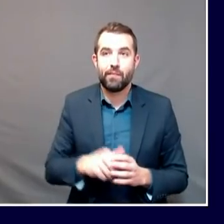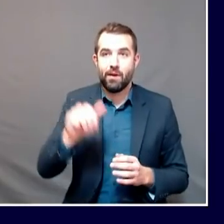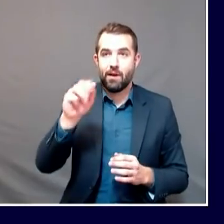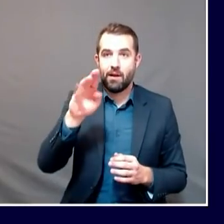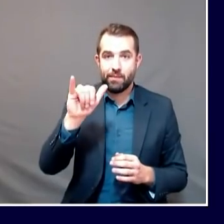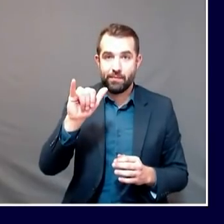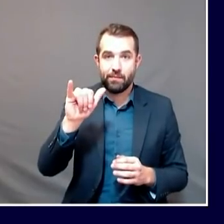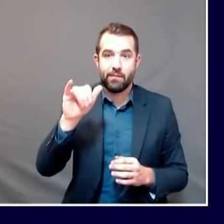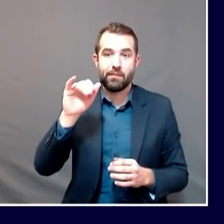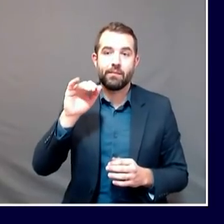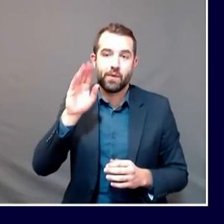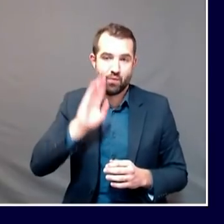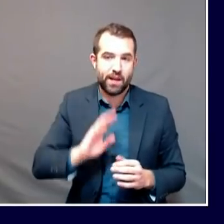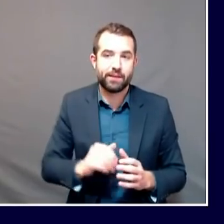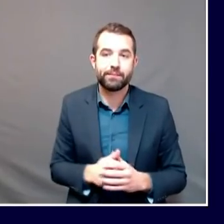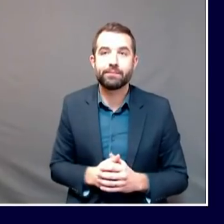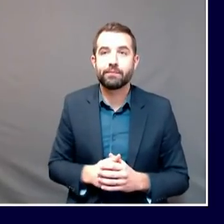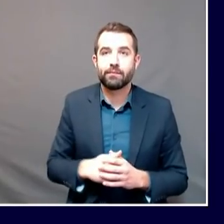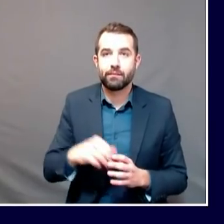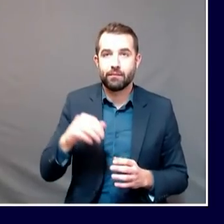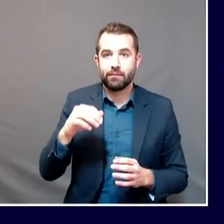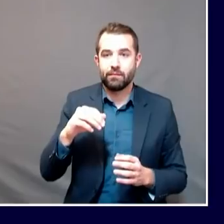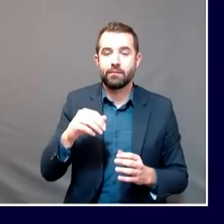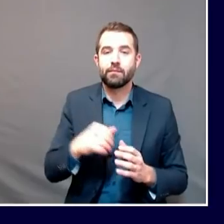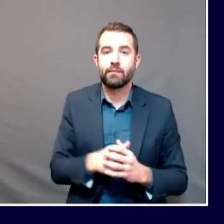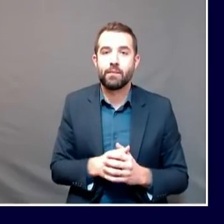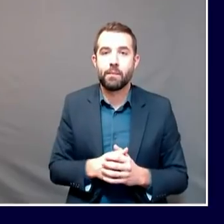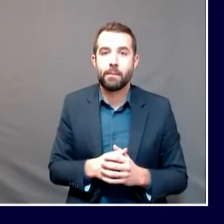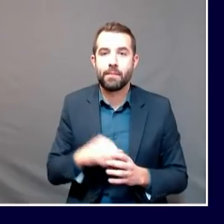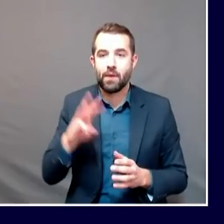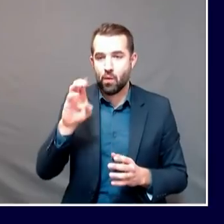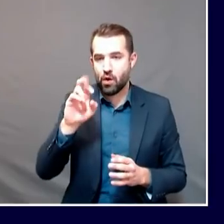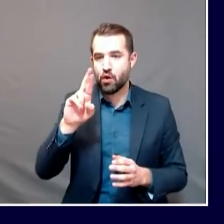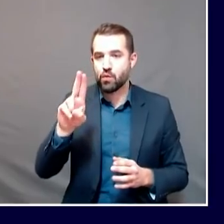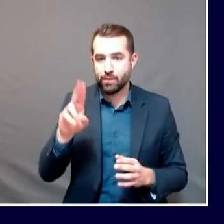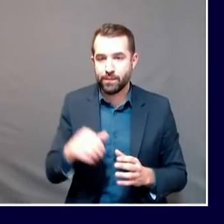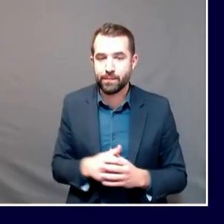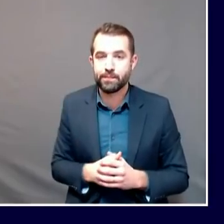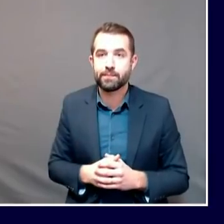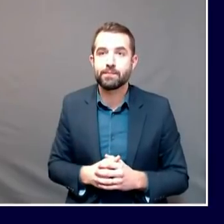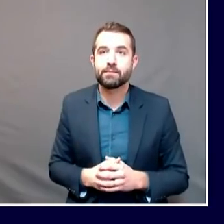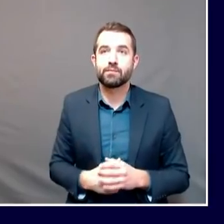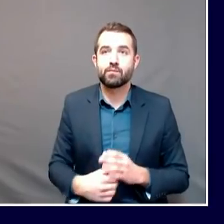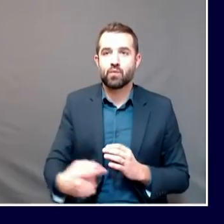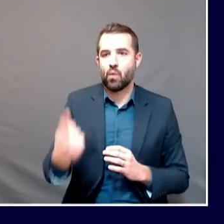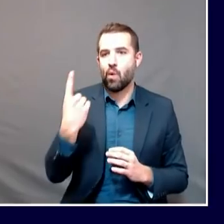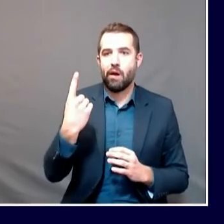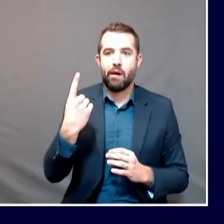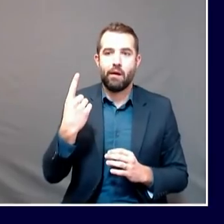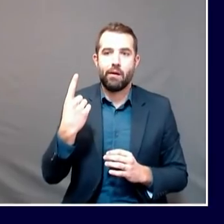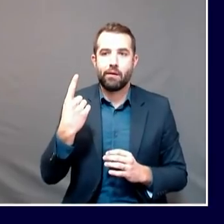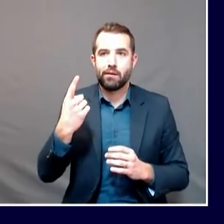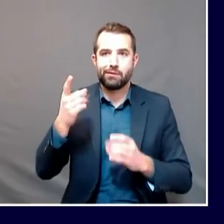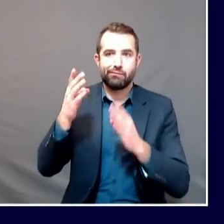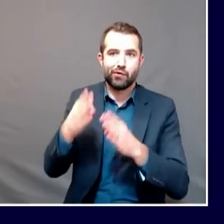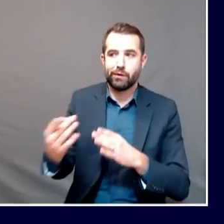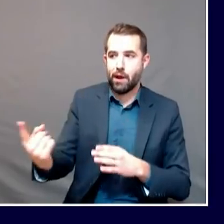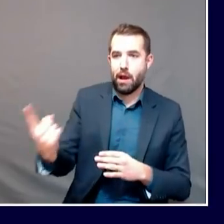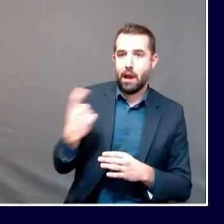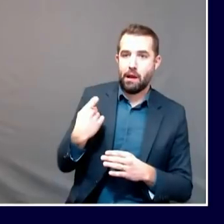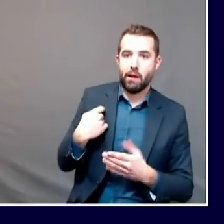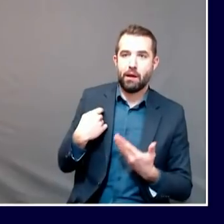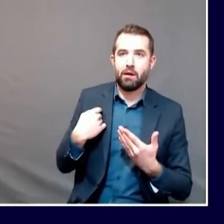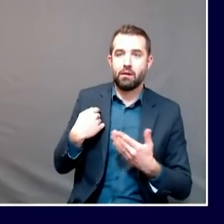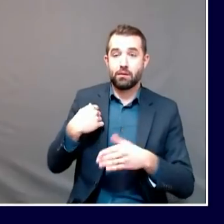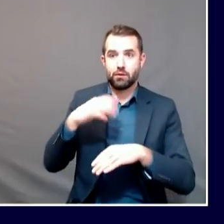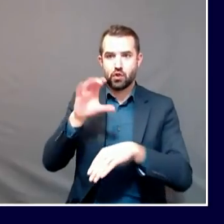Dr. Shah. A question from a listener to start with. Are churches considered public places and